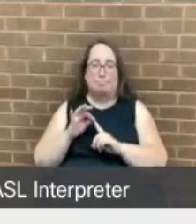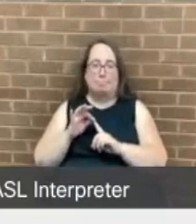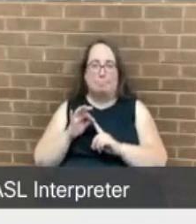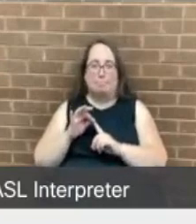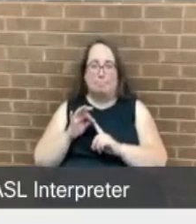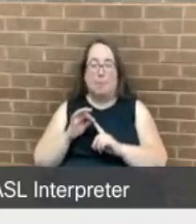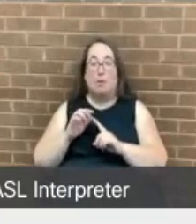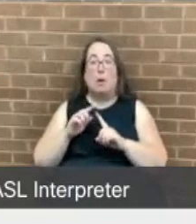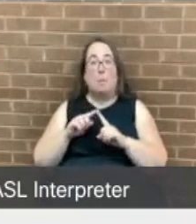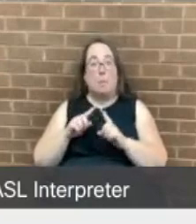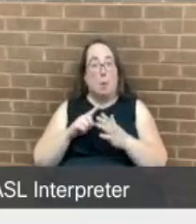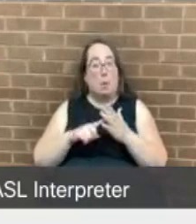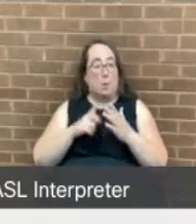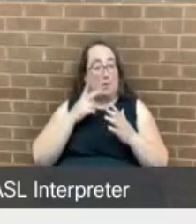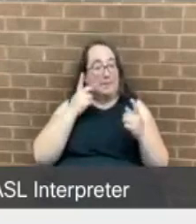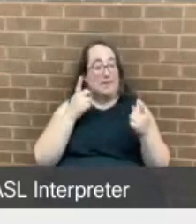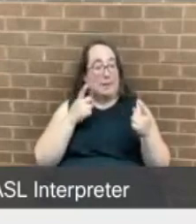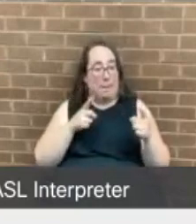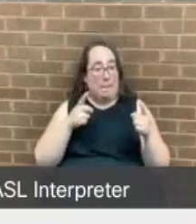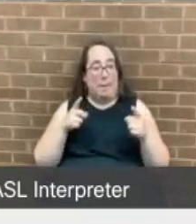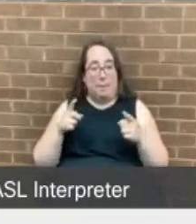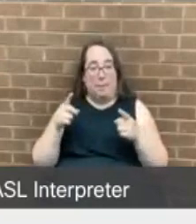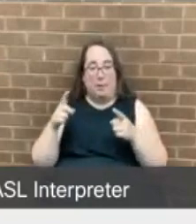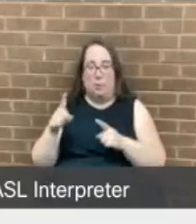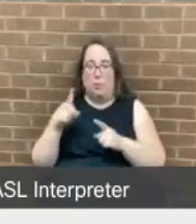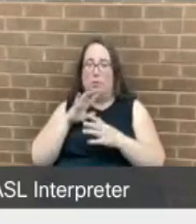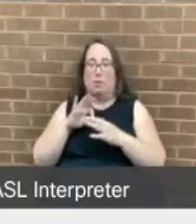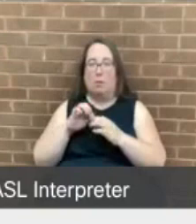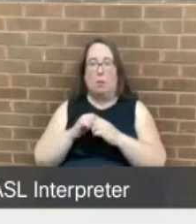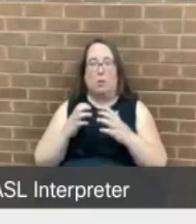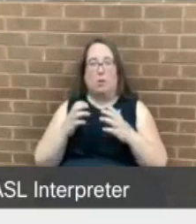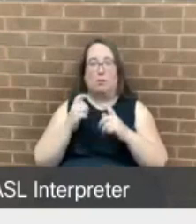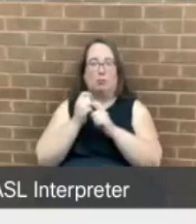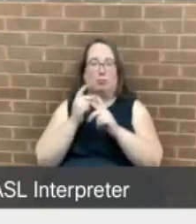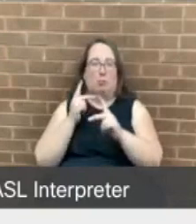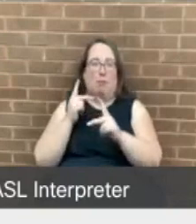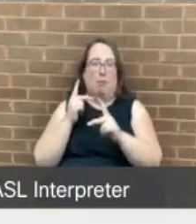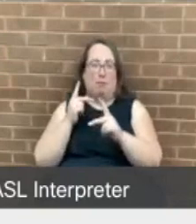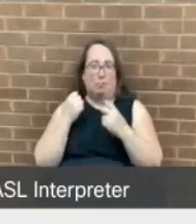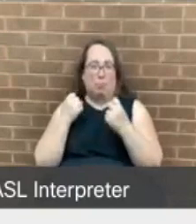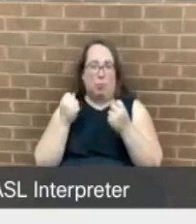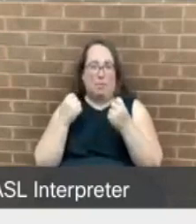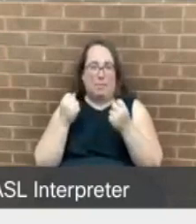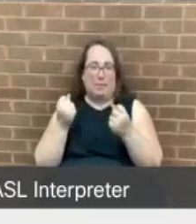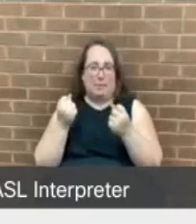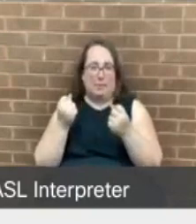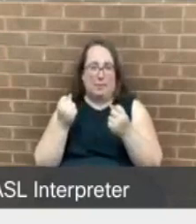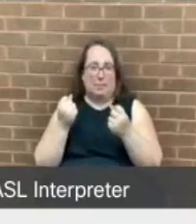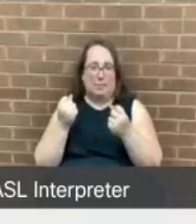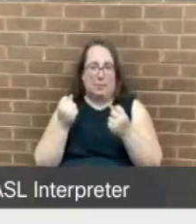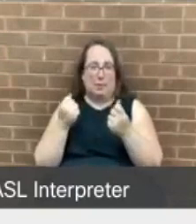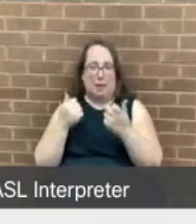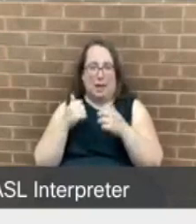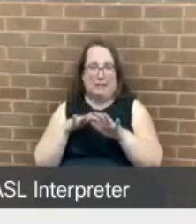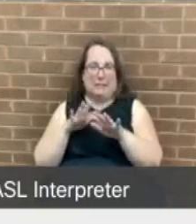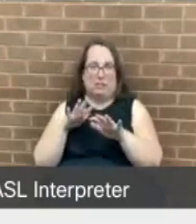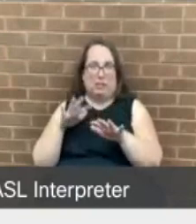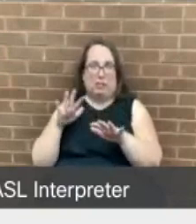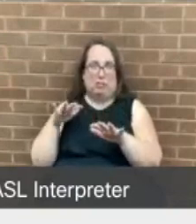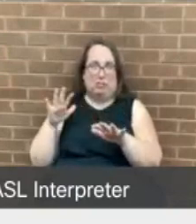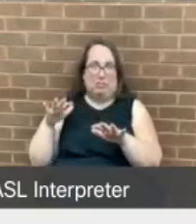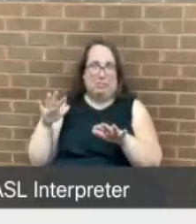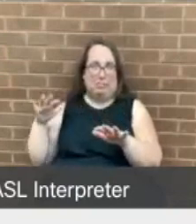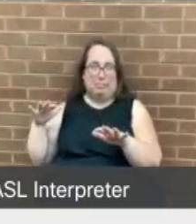we have are really associated with a lot of truck movements, but also congestion related areas. So we